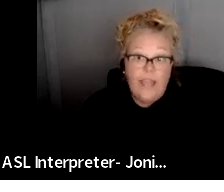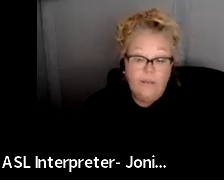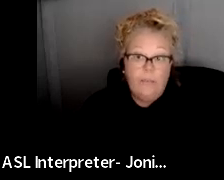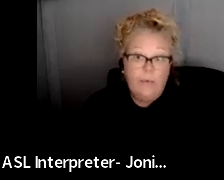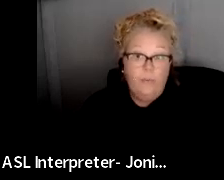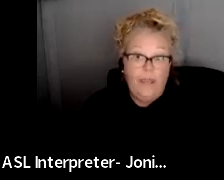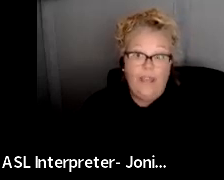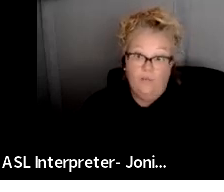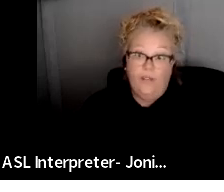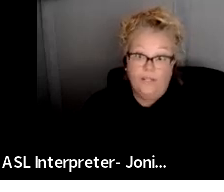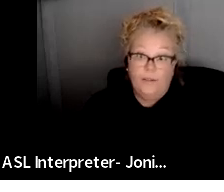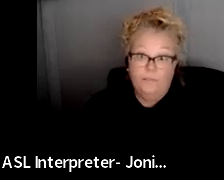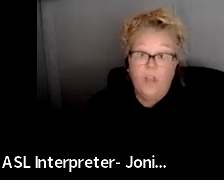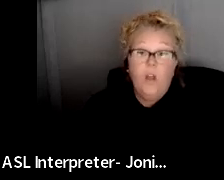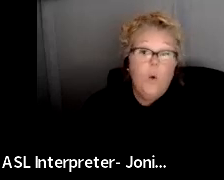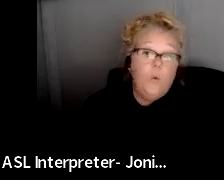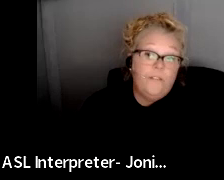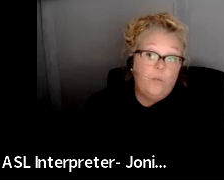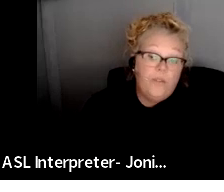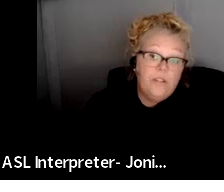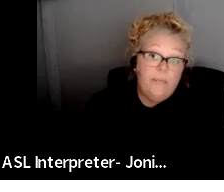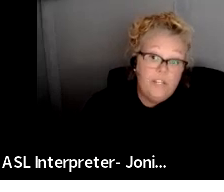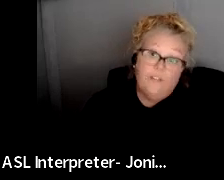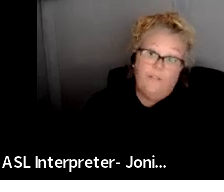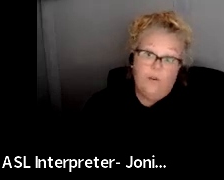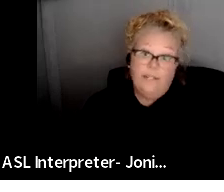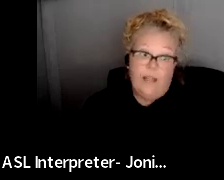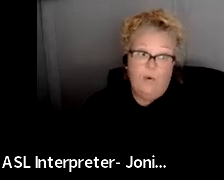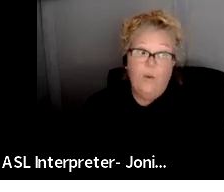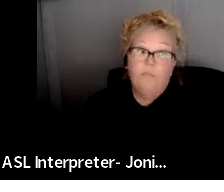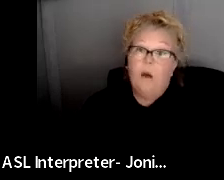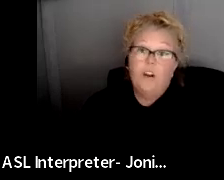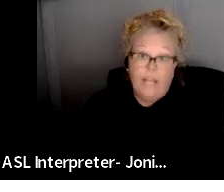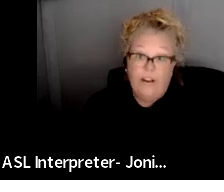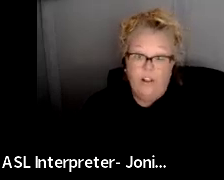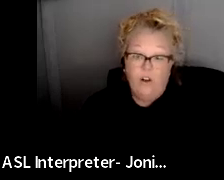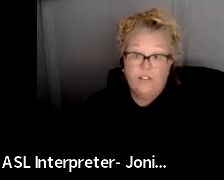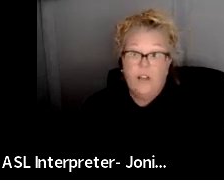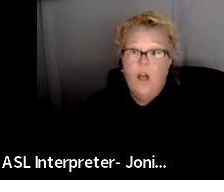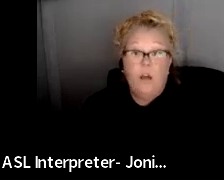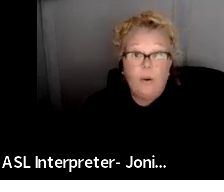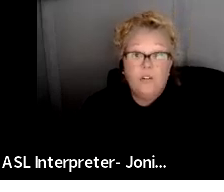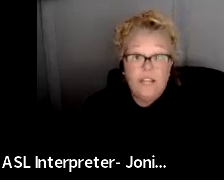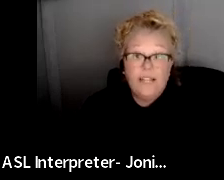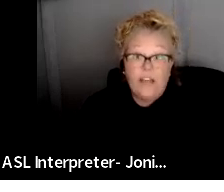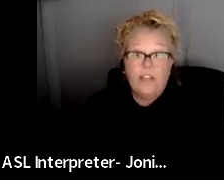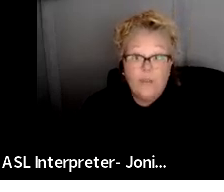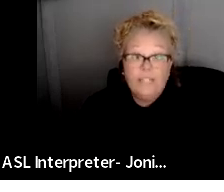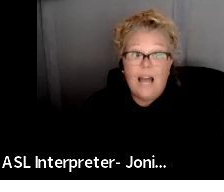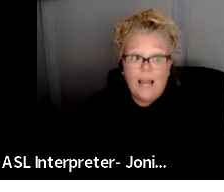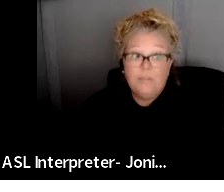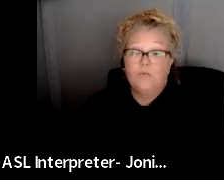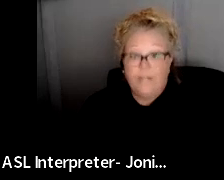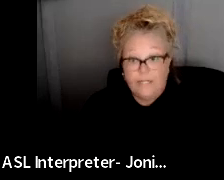falls and people being at risk. With dementia, for example, with moderate hearing loss, a person is at